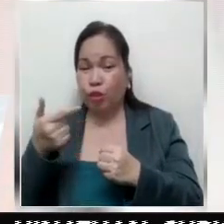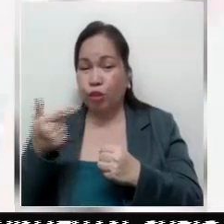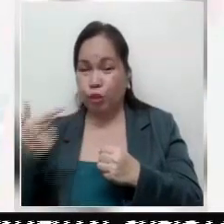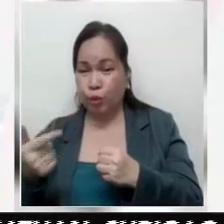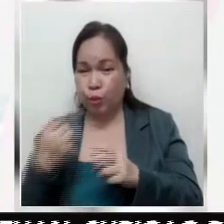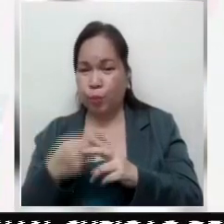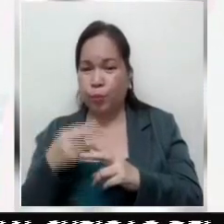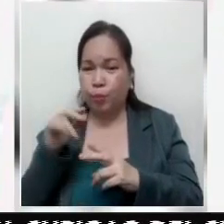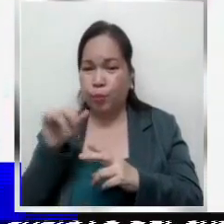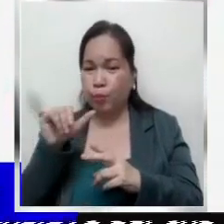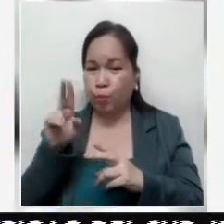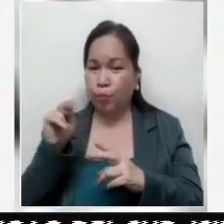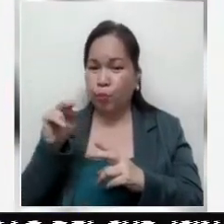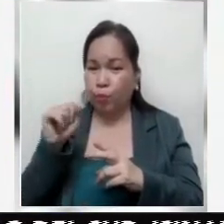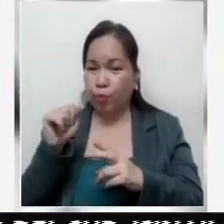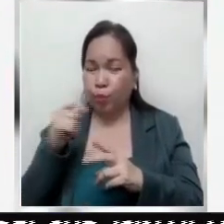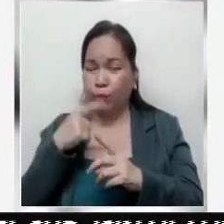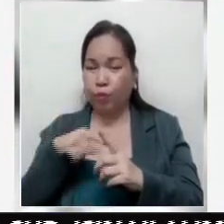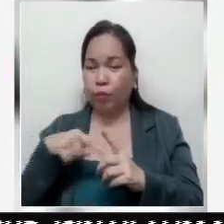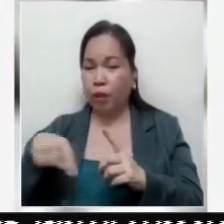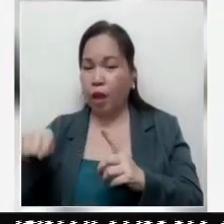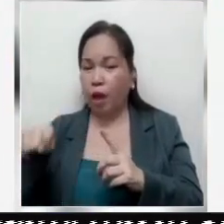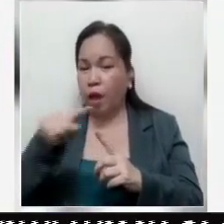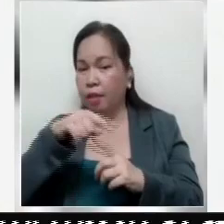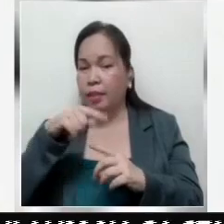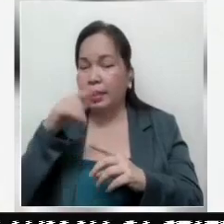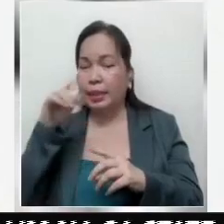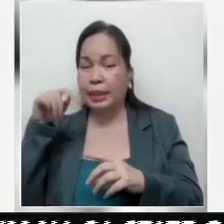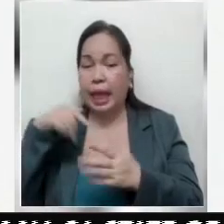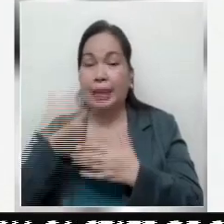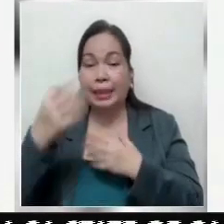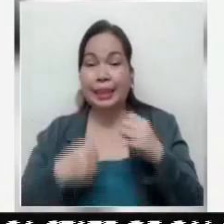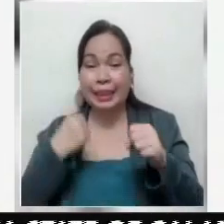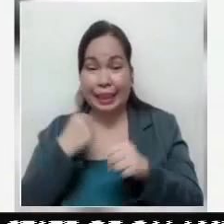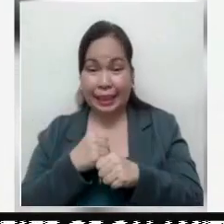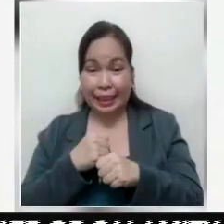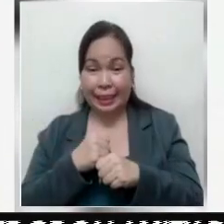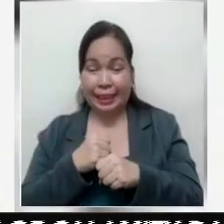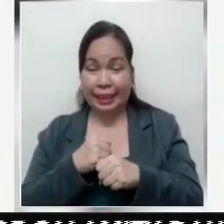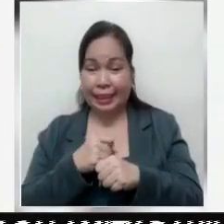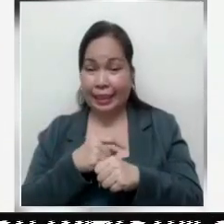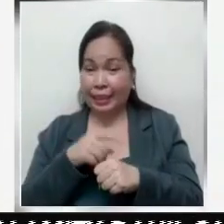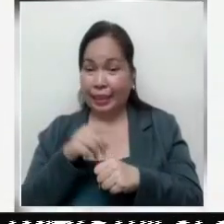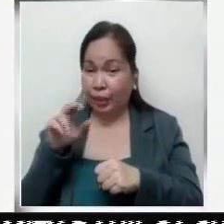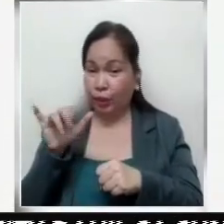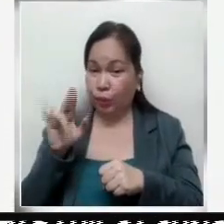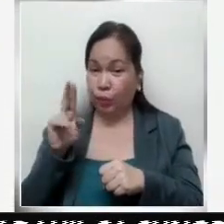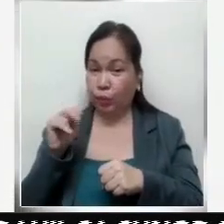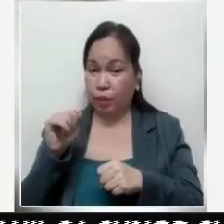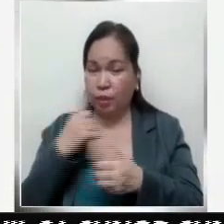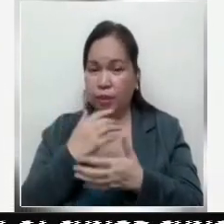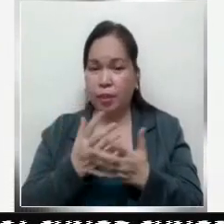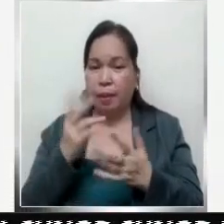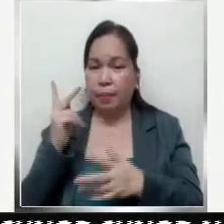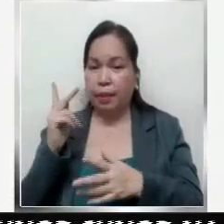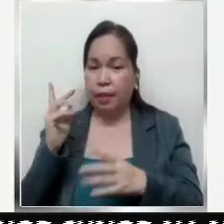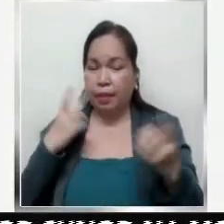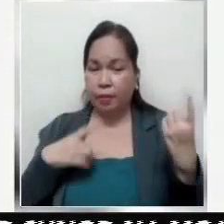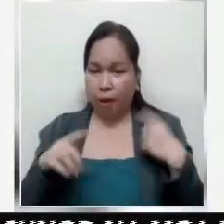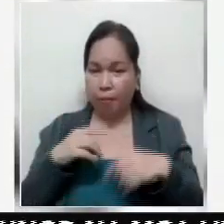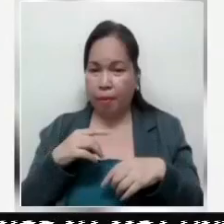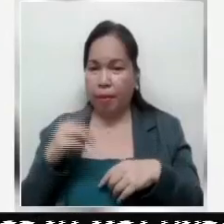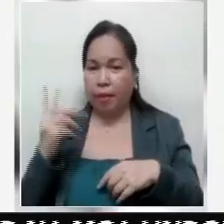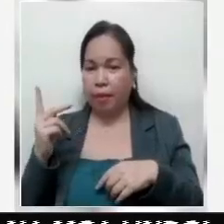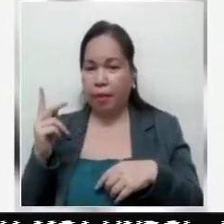yan sa kanyang solo fan meeting na Unite Fan Meeting Tour. Kilala si Yoona sa ilang K-dramas gaya ng K2 at King the